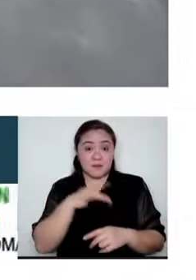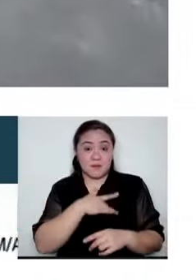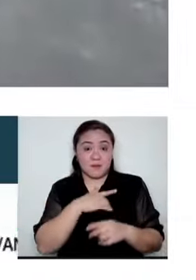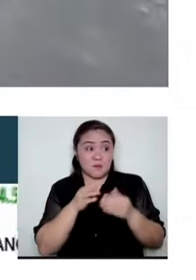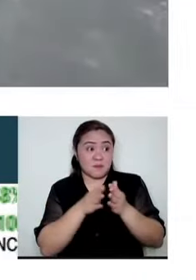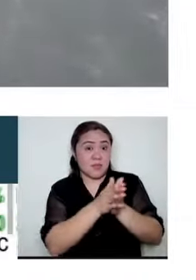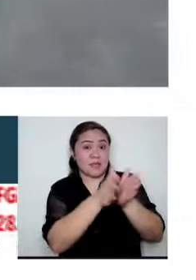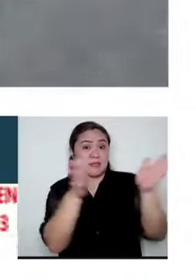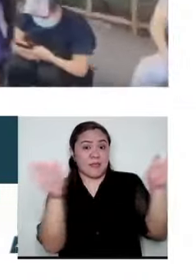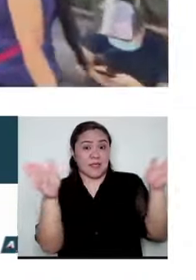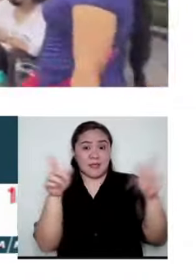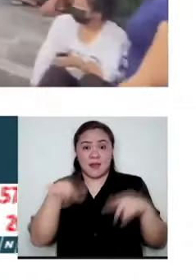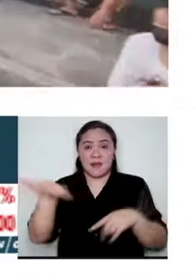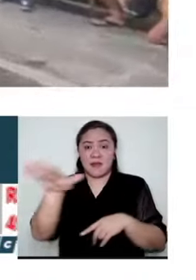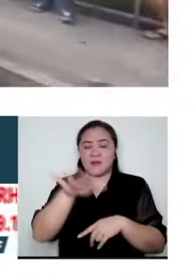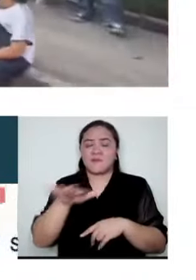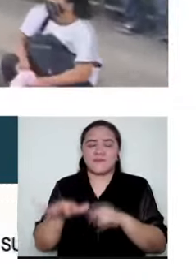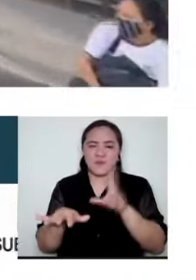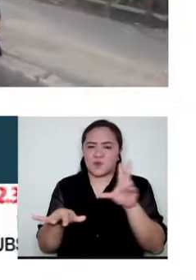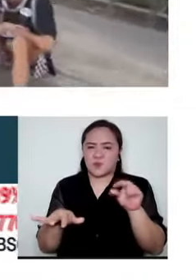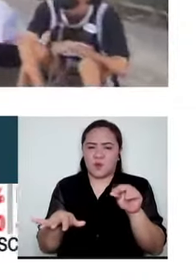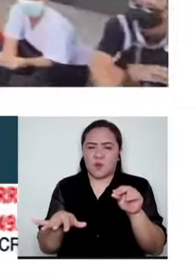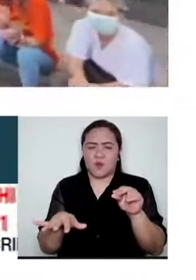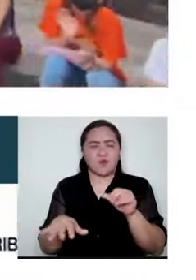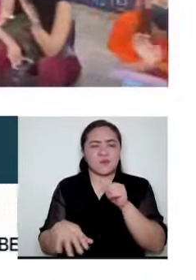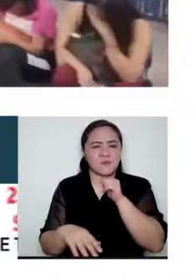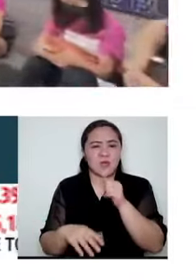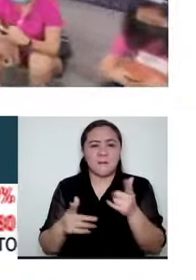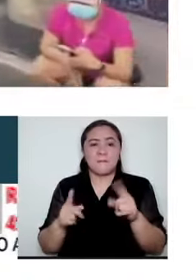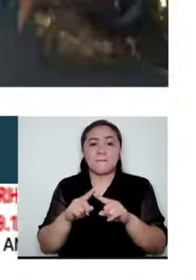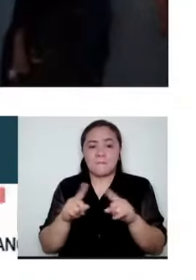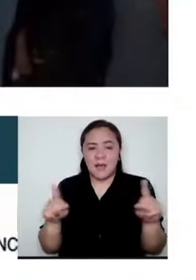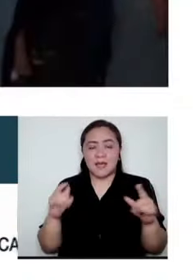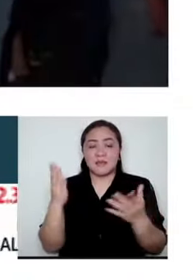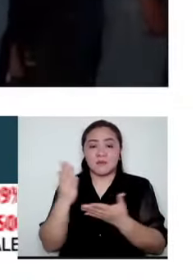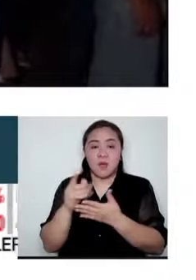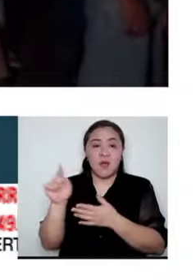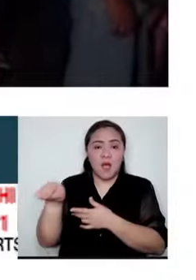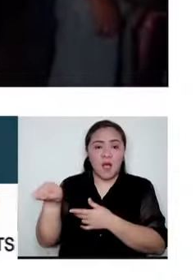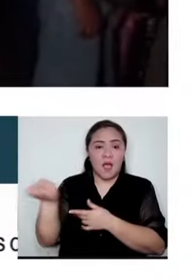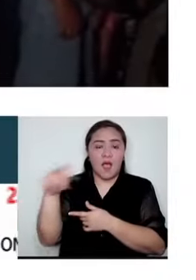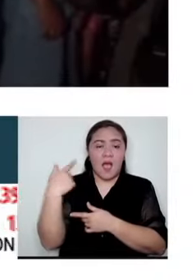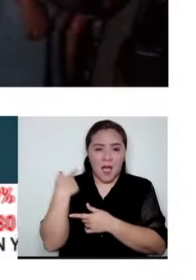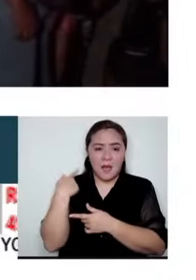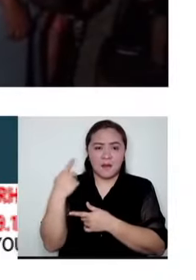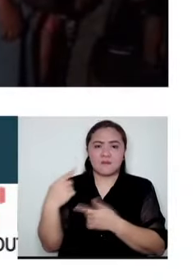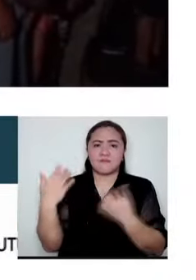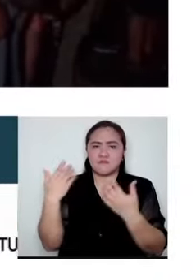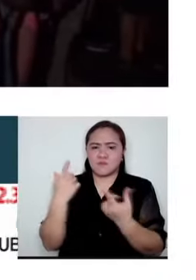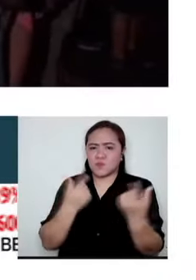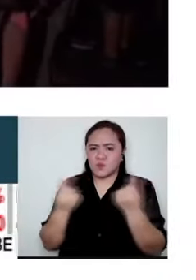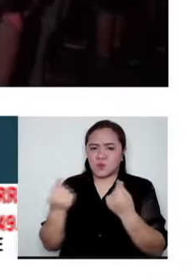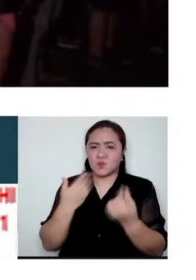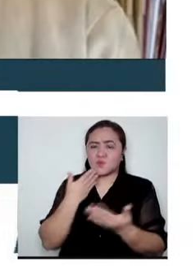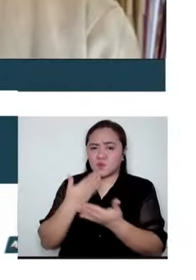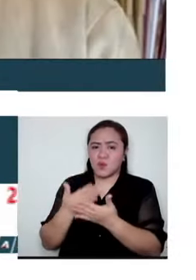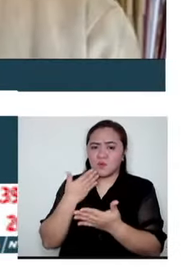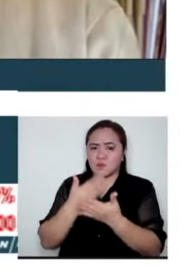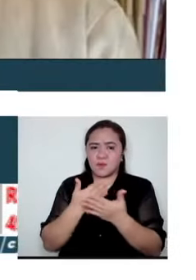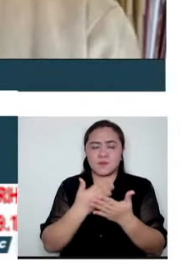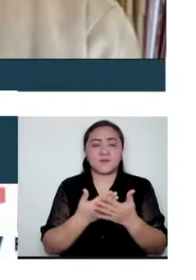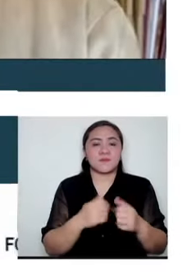reflection on what the LGUs have done so far. They've been doing good. They've been excellent. In fact,